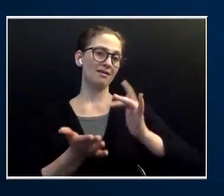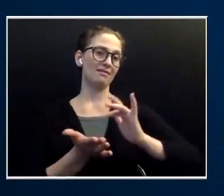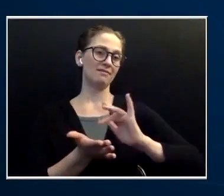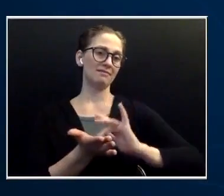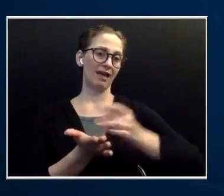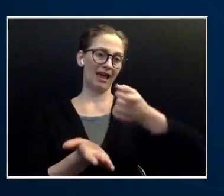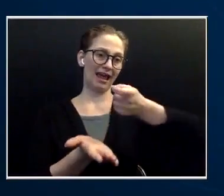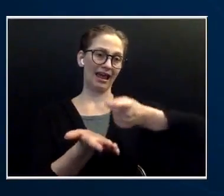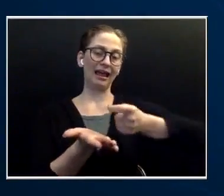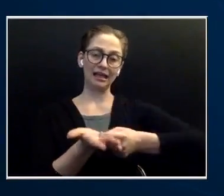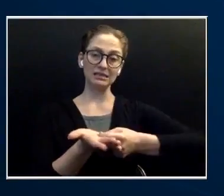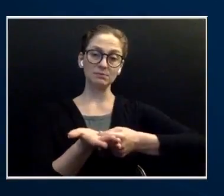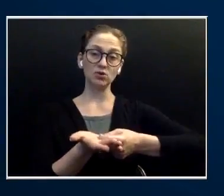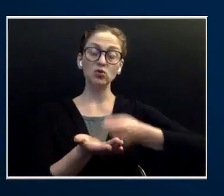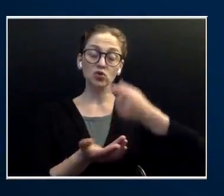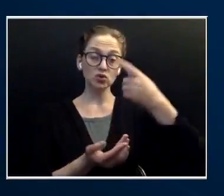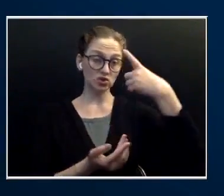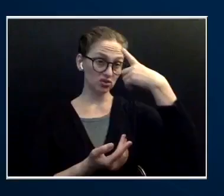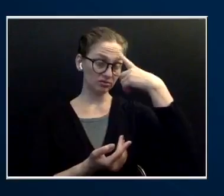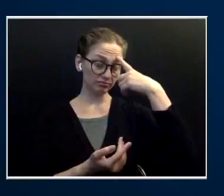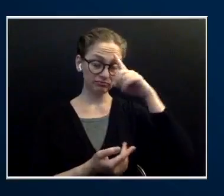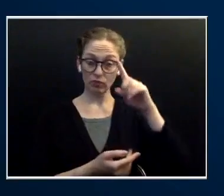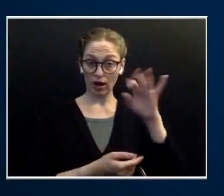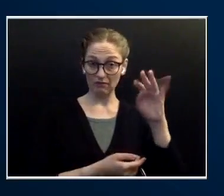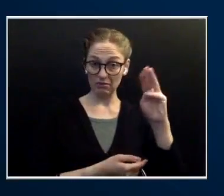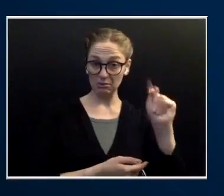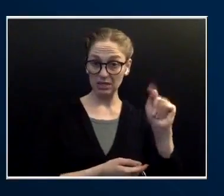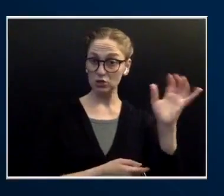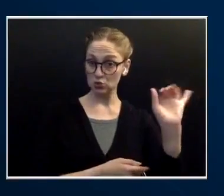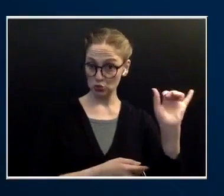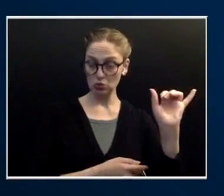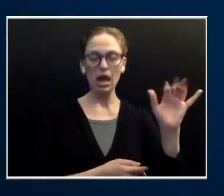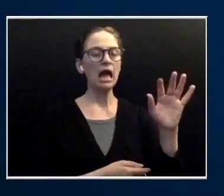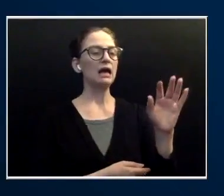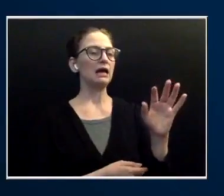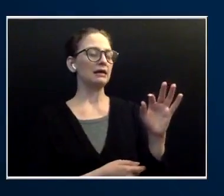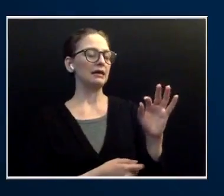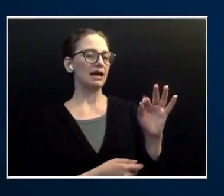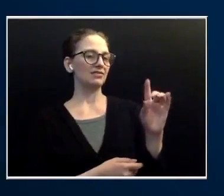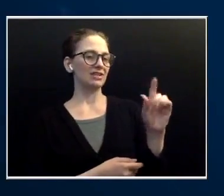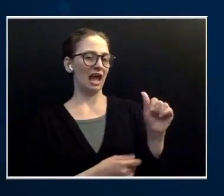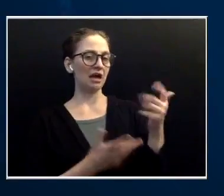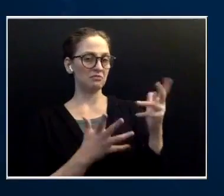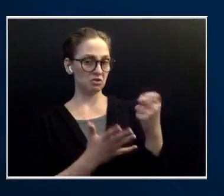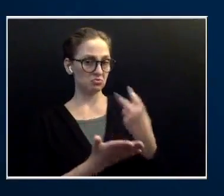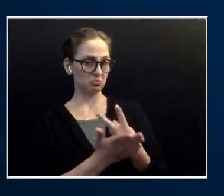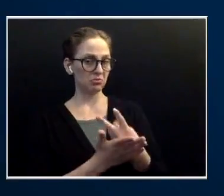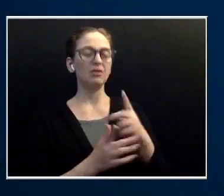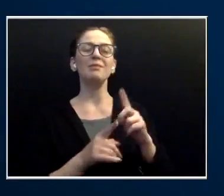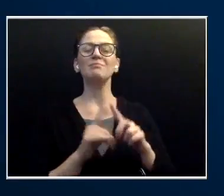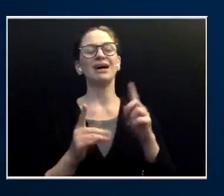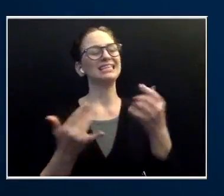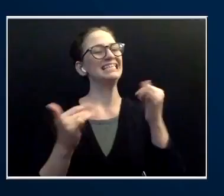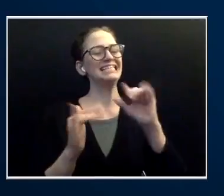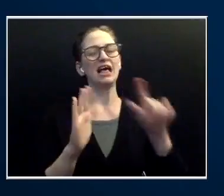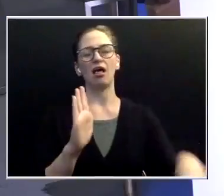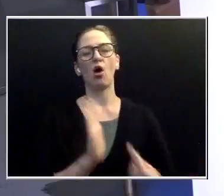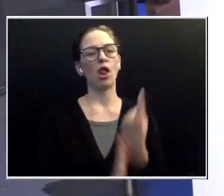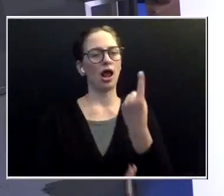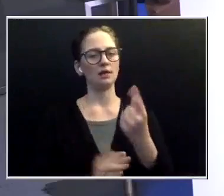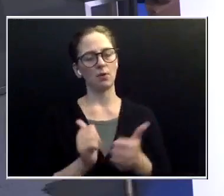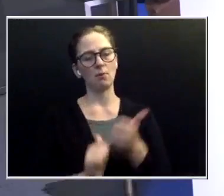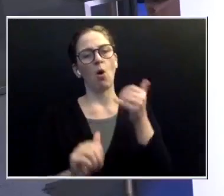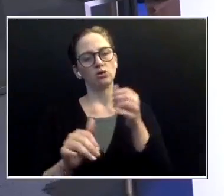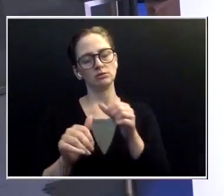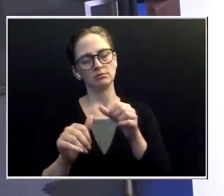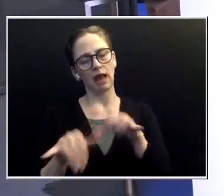in 2023. So I have a lot of methods, but again, colonoscopy is still actually the most commonly used method for the fecal transplantation. But developing in its